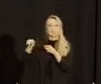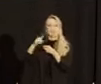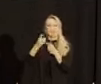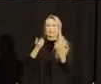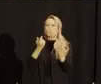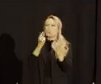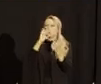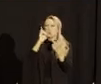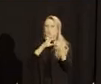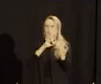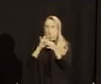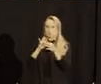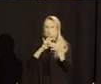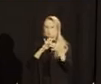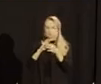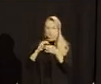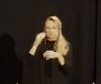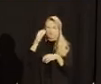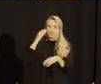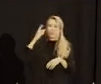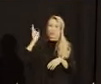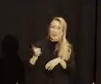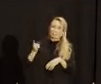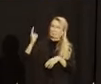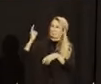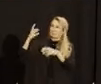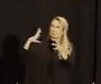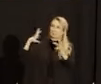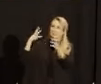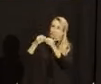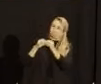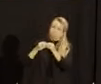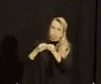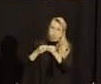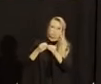are the opportunities for more solidarity?